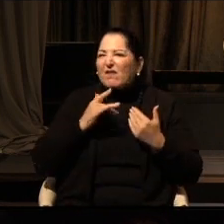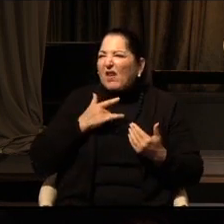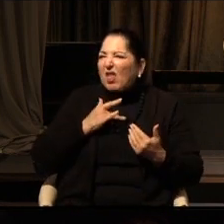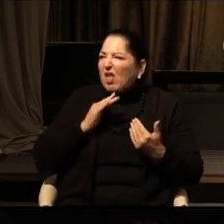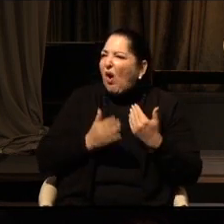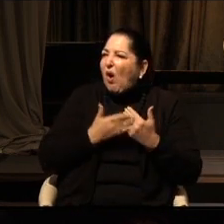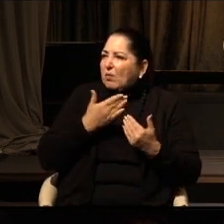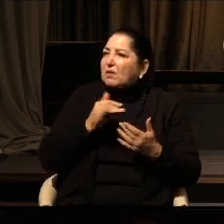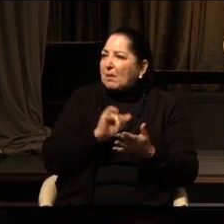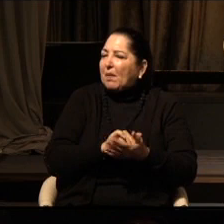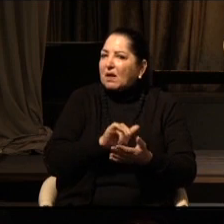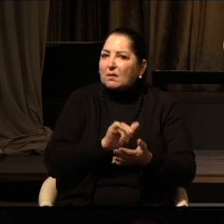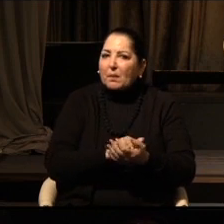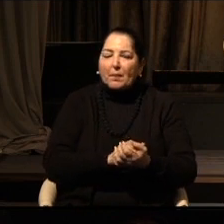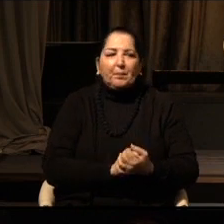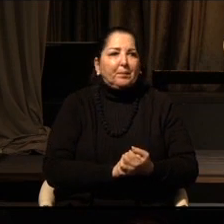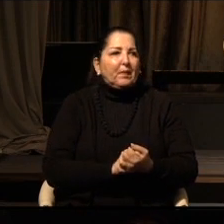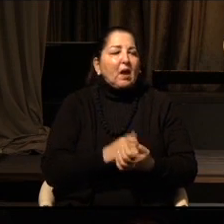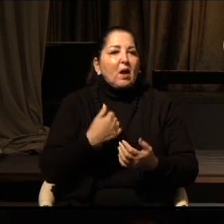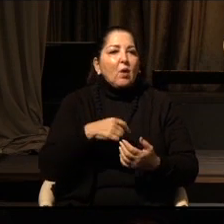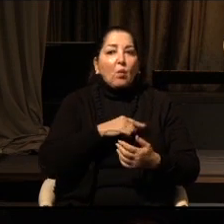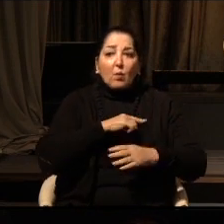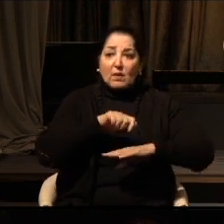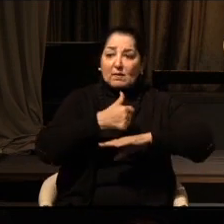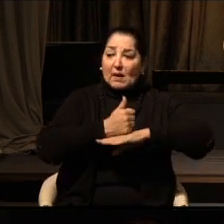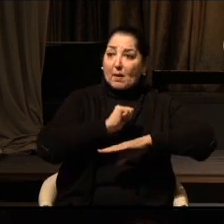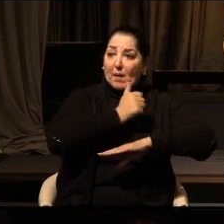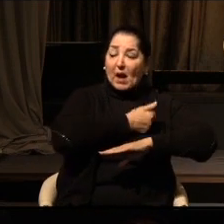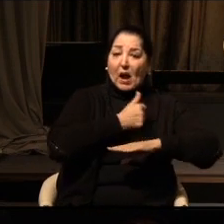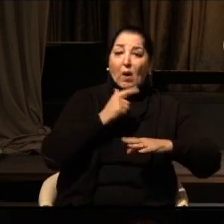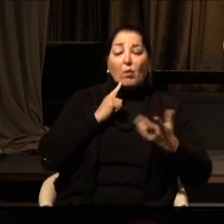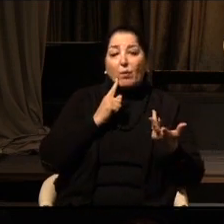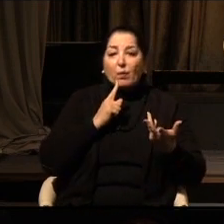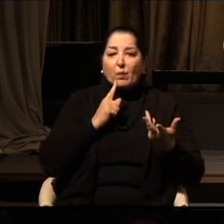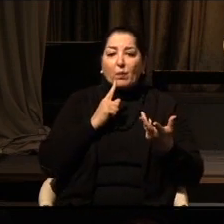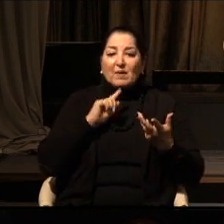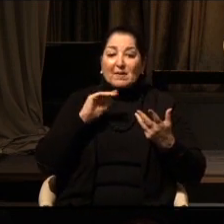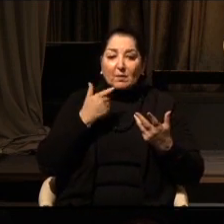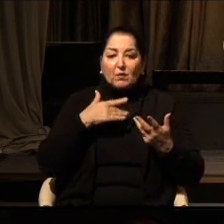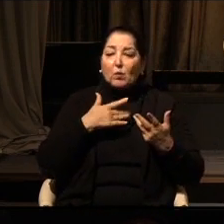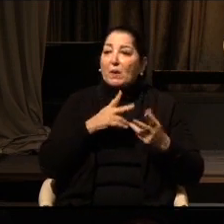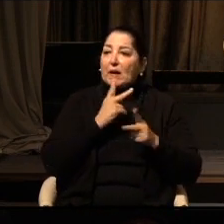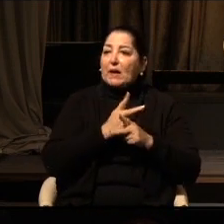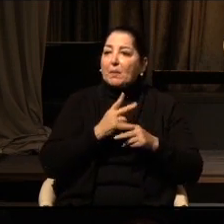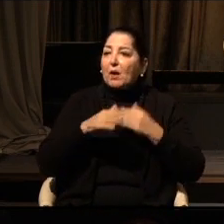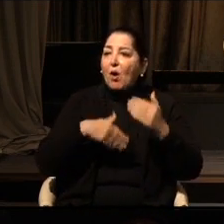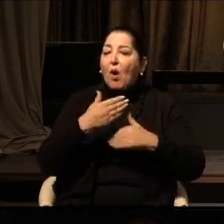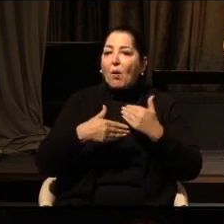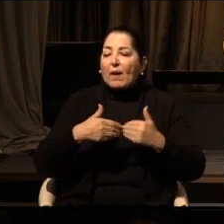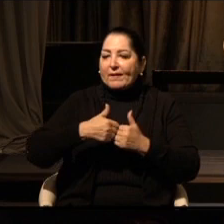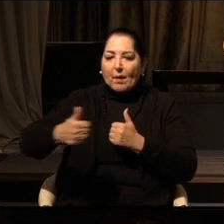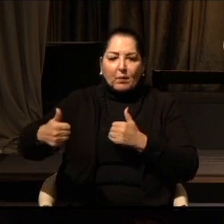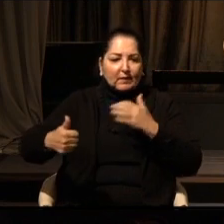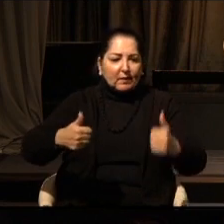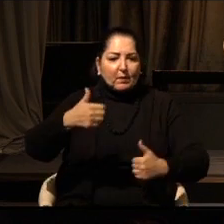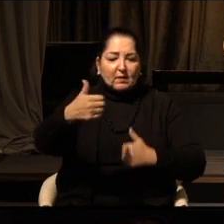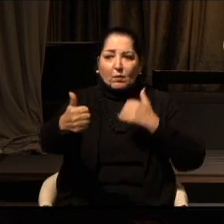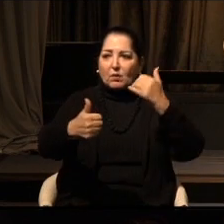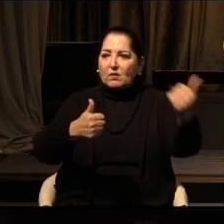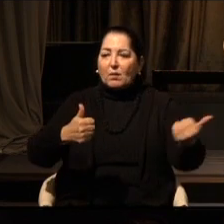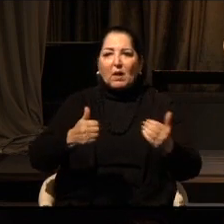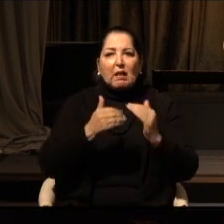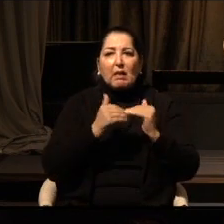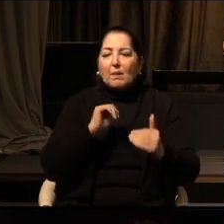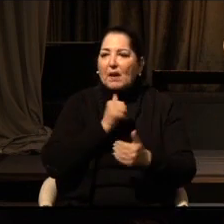inadvertently perpetuate the status quo, systems of exclusion that ultimately limit access and collaboration. So